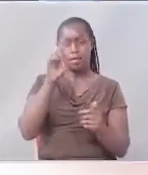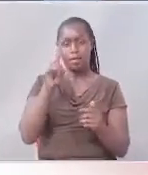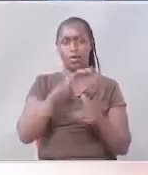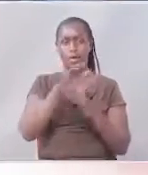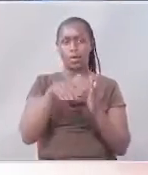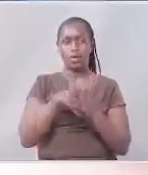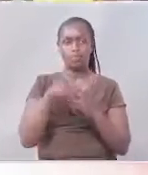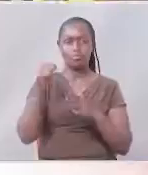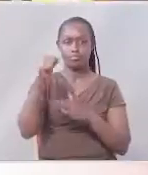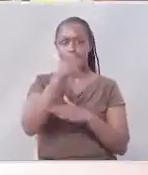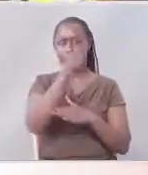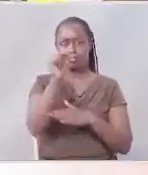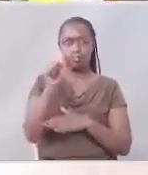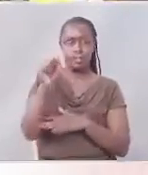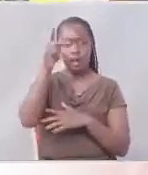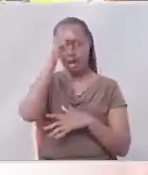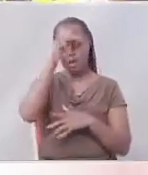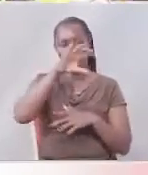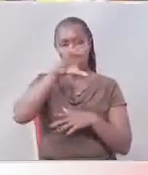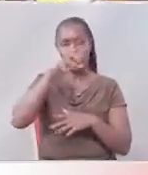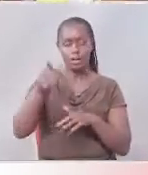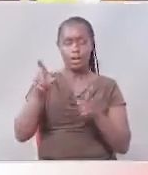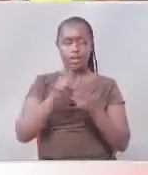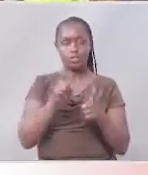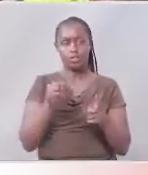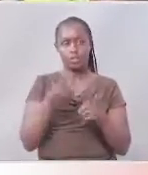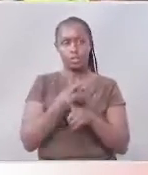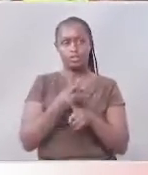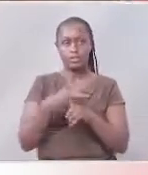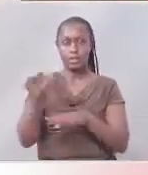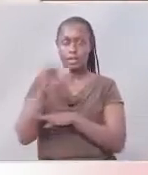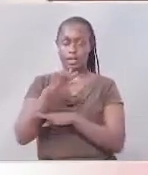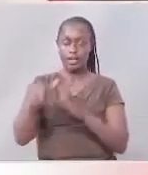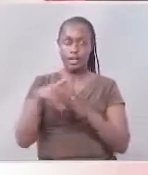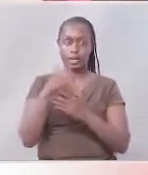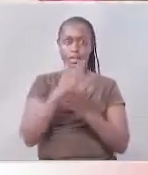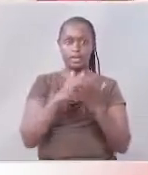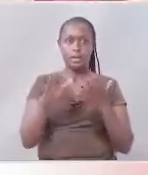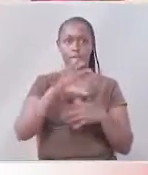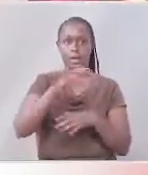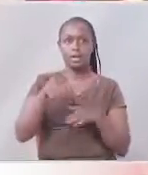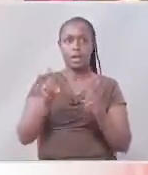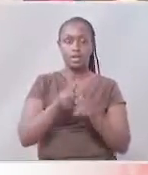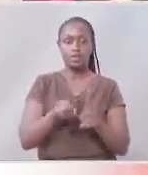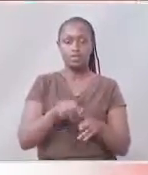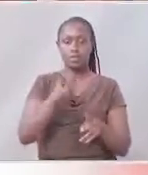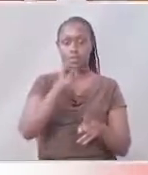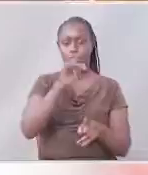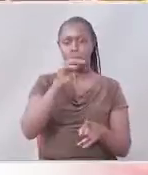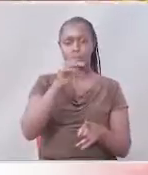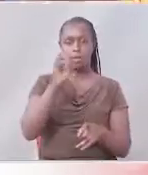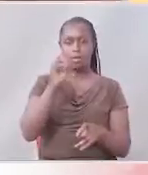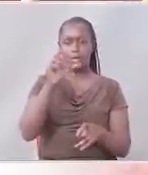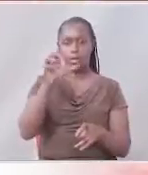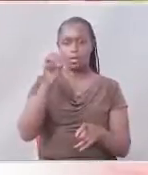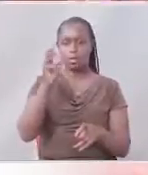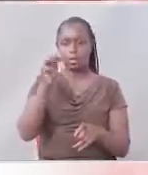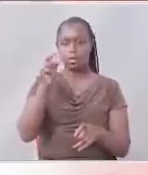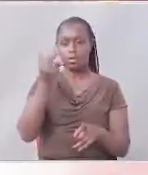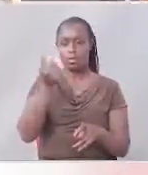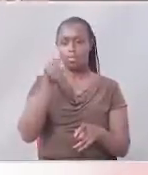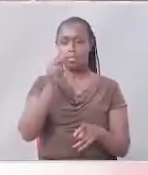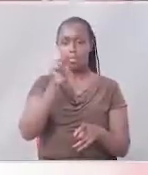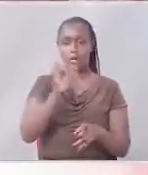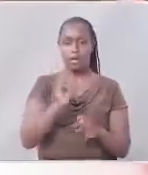Kakamega County, addressing locals in Shinoi, Navaholo sub-county, and Iregi in Ikolomani sub-county, where they urged